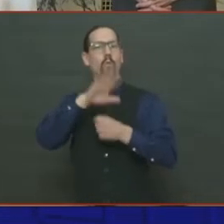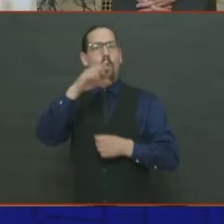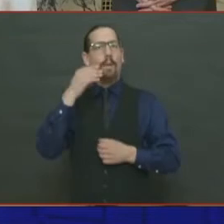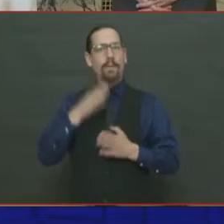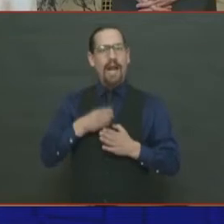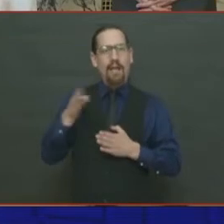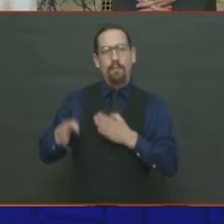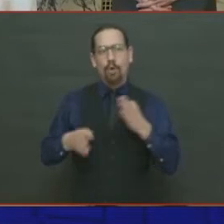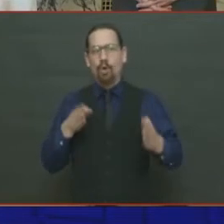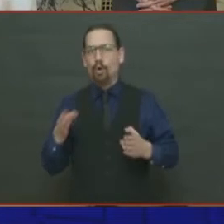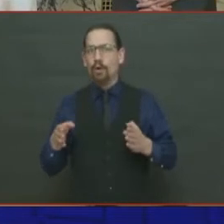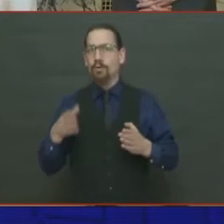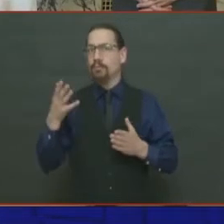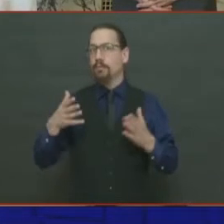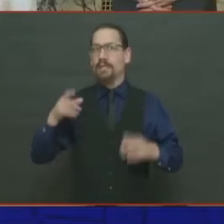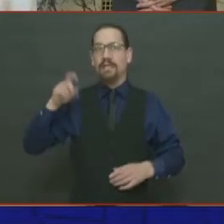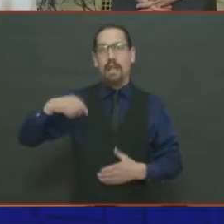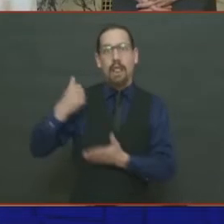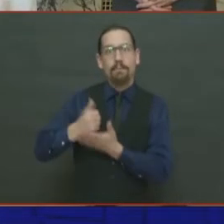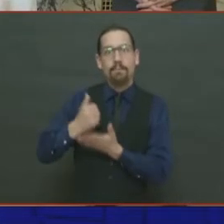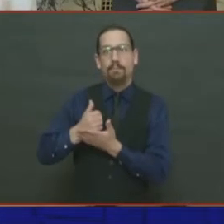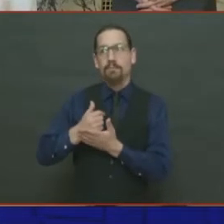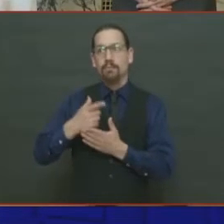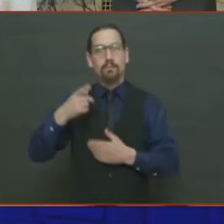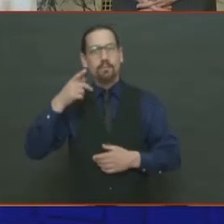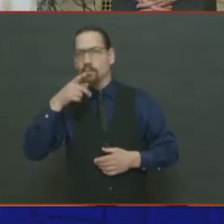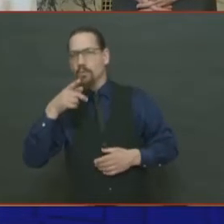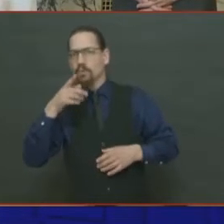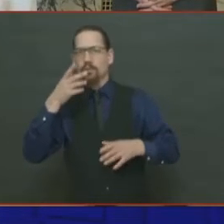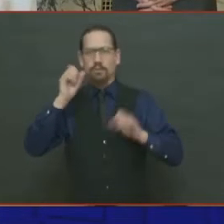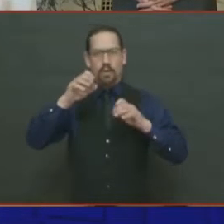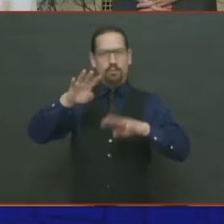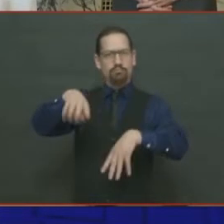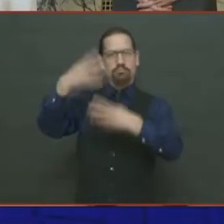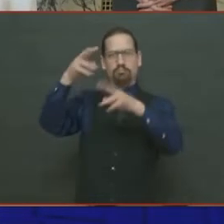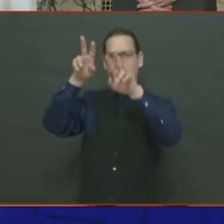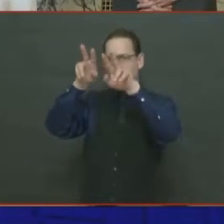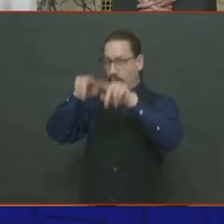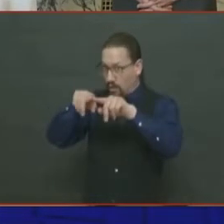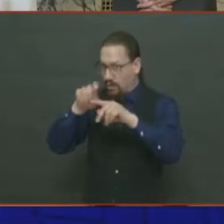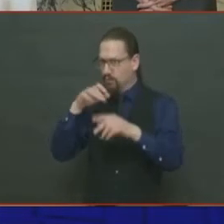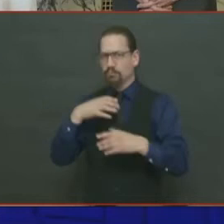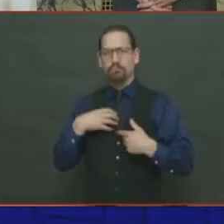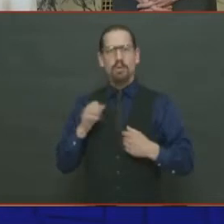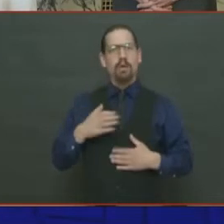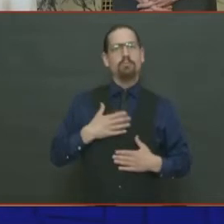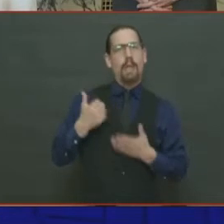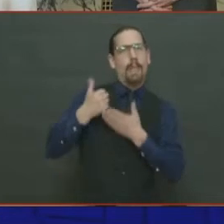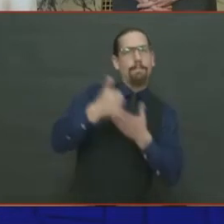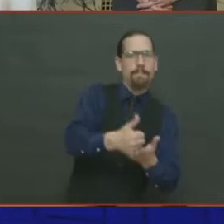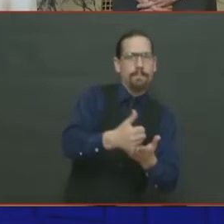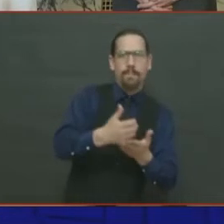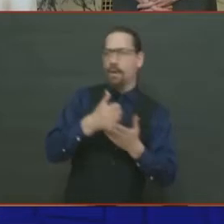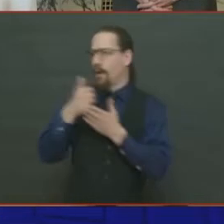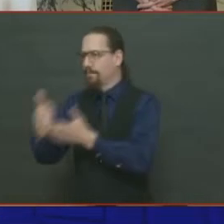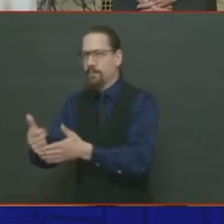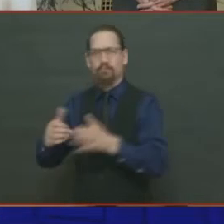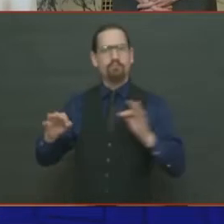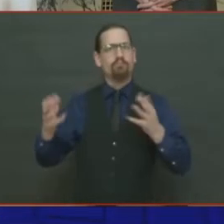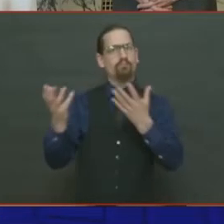we need help. I want you to know that well over 100,000 Rhode Islanders are active on